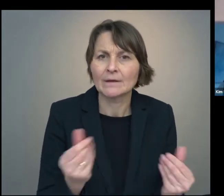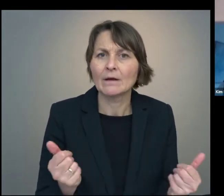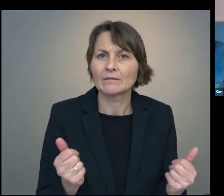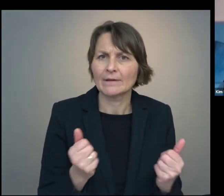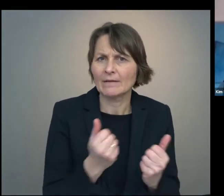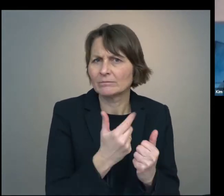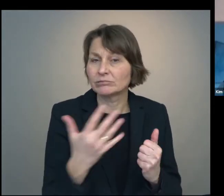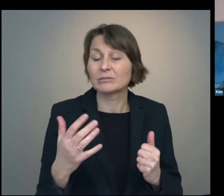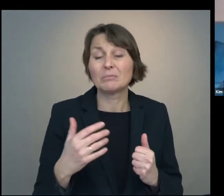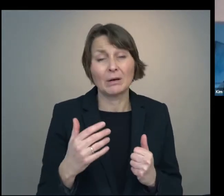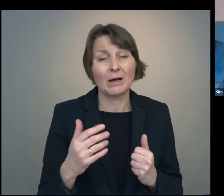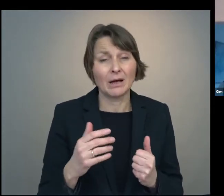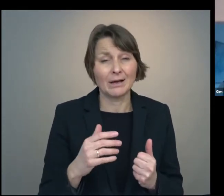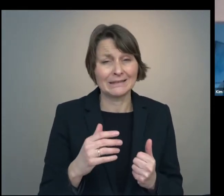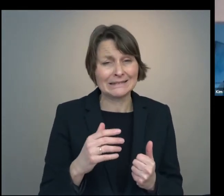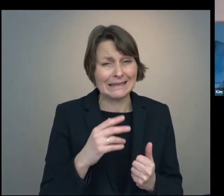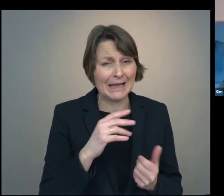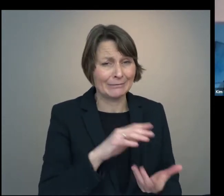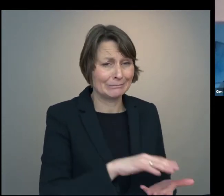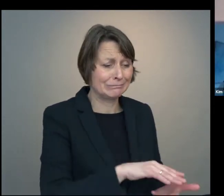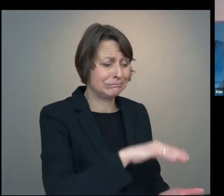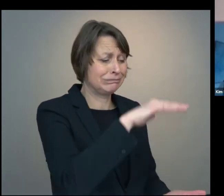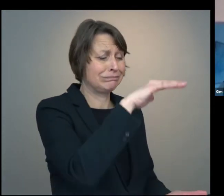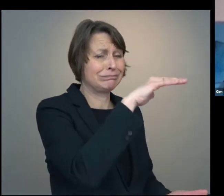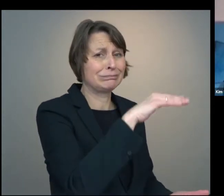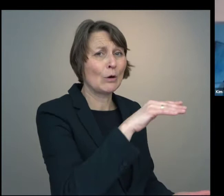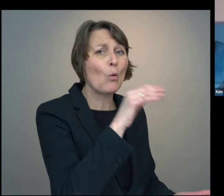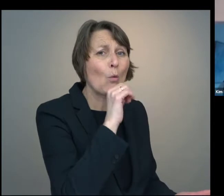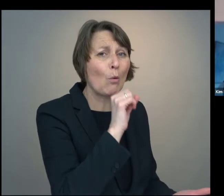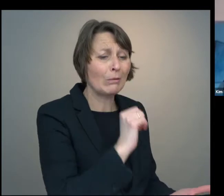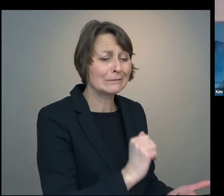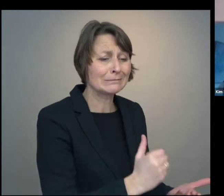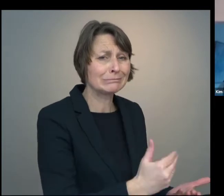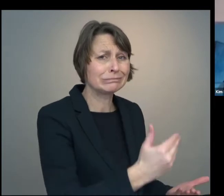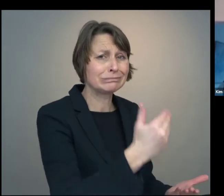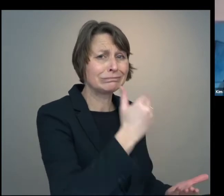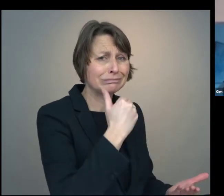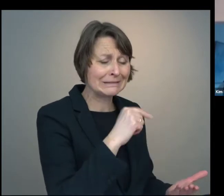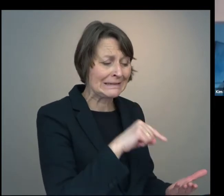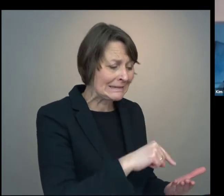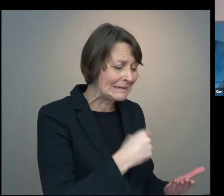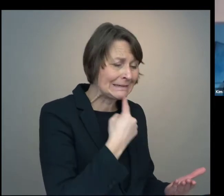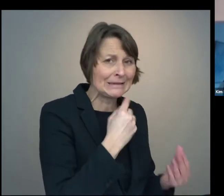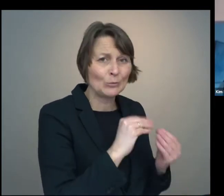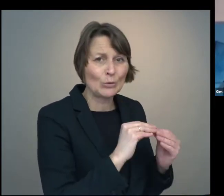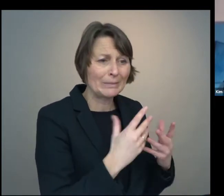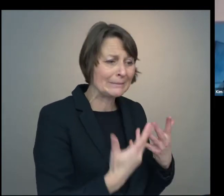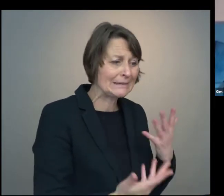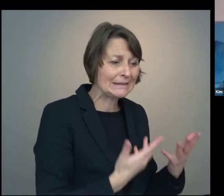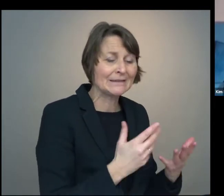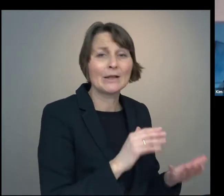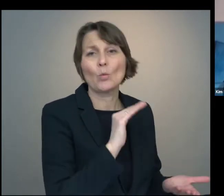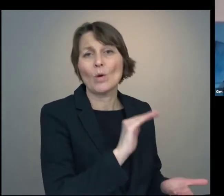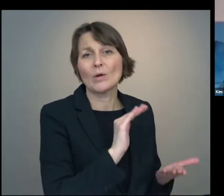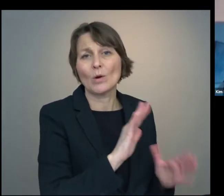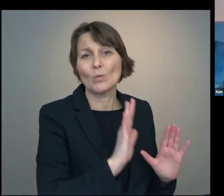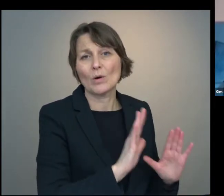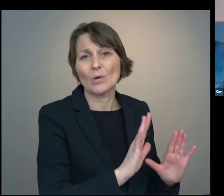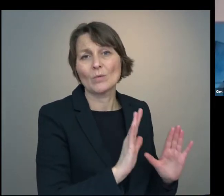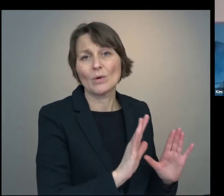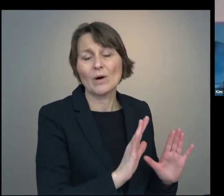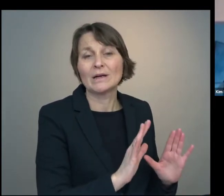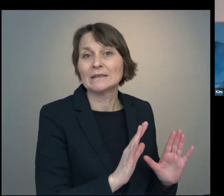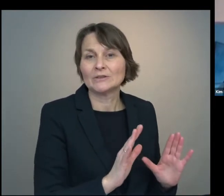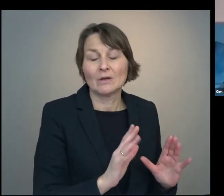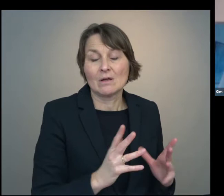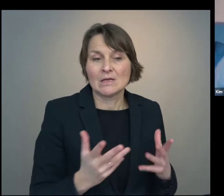comes in, like we still have a big pile up of old issues. And it's really hard to actually,